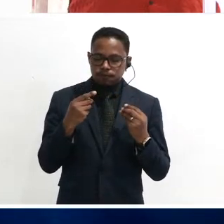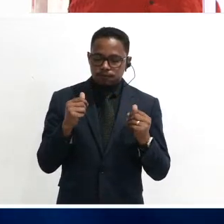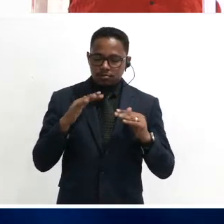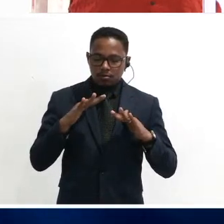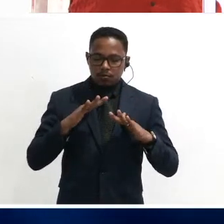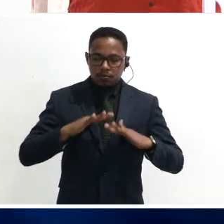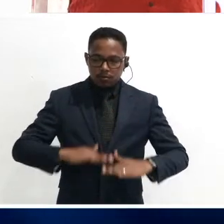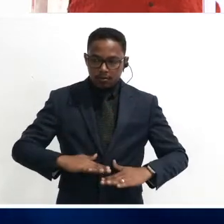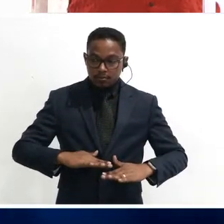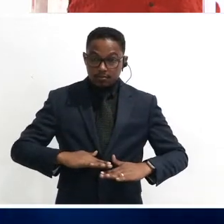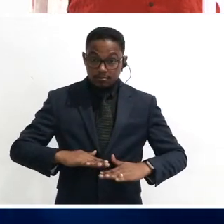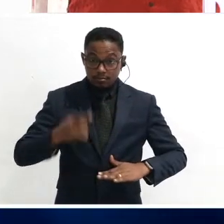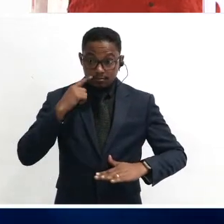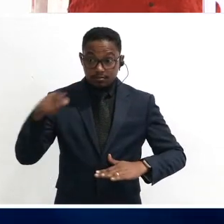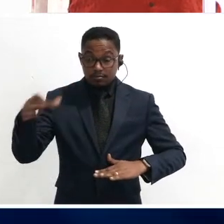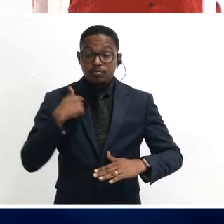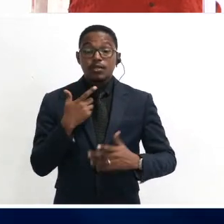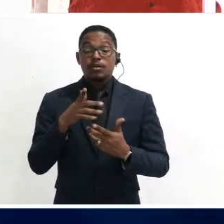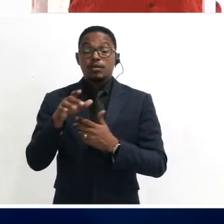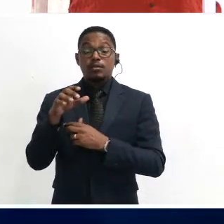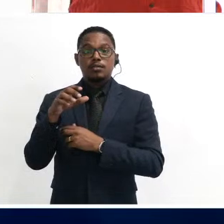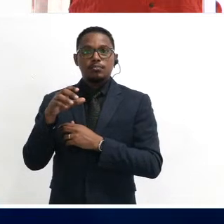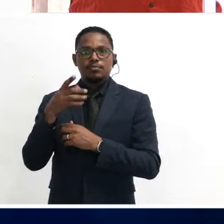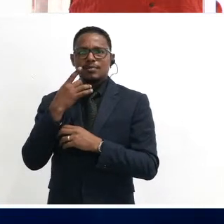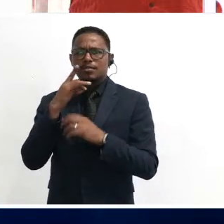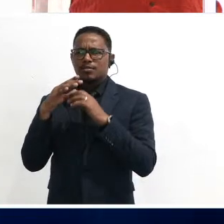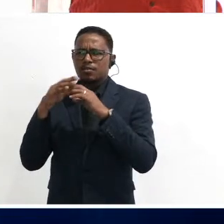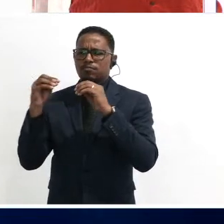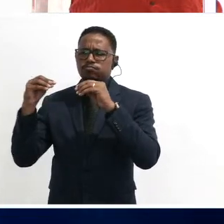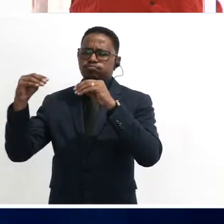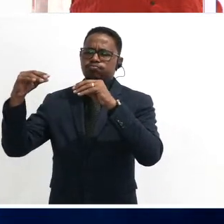on top of the package lid.